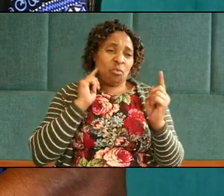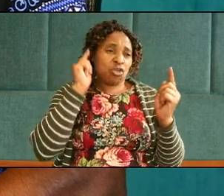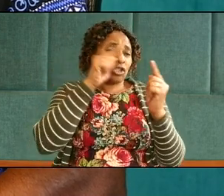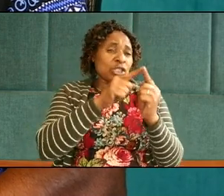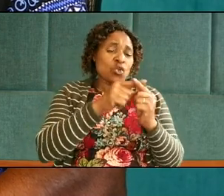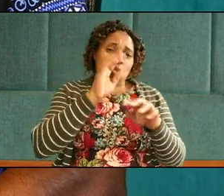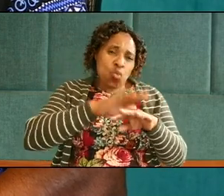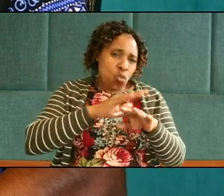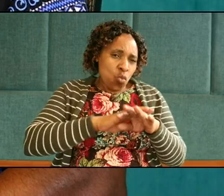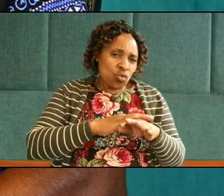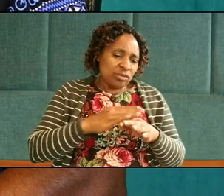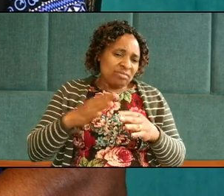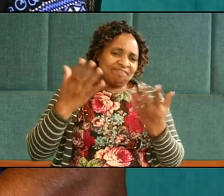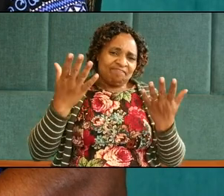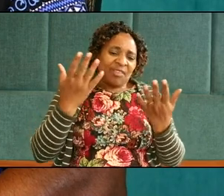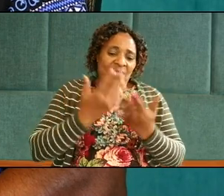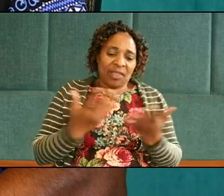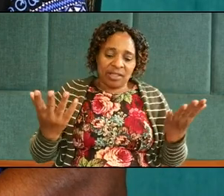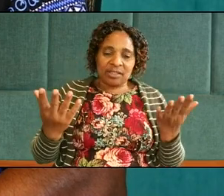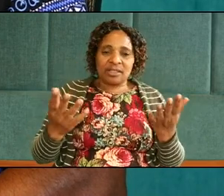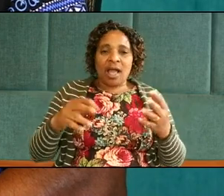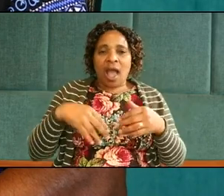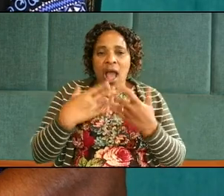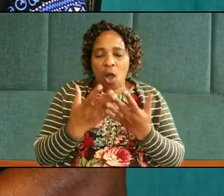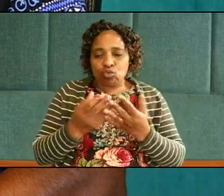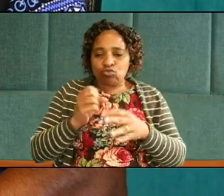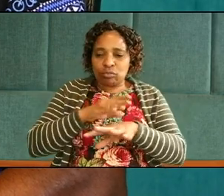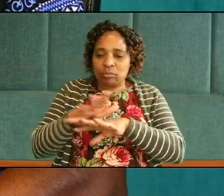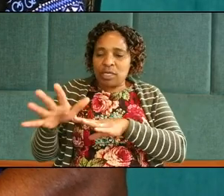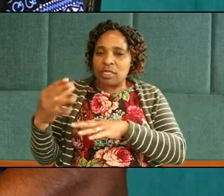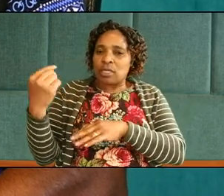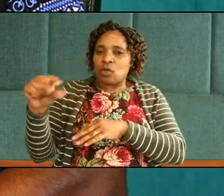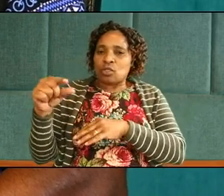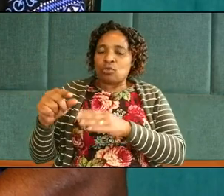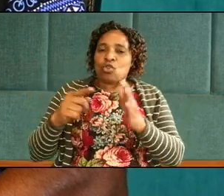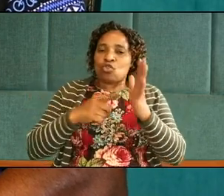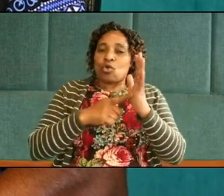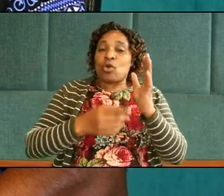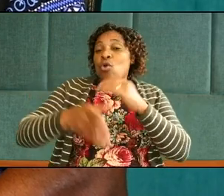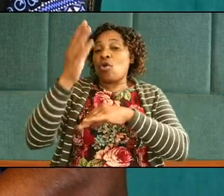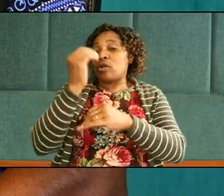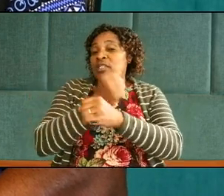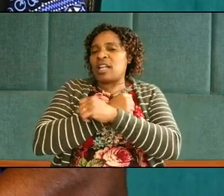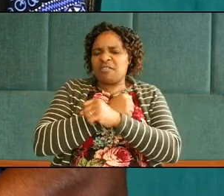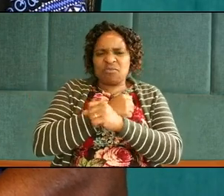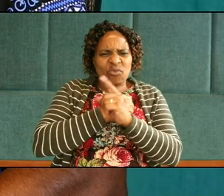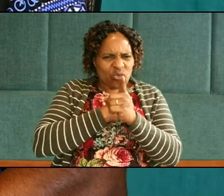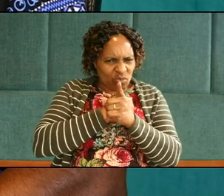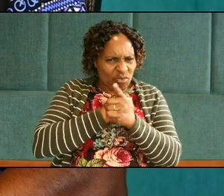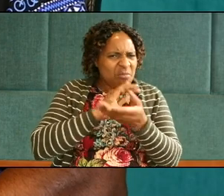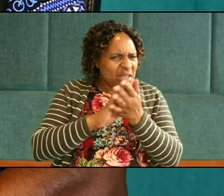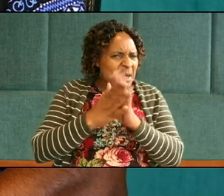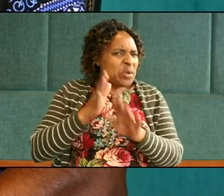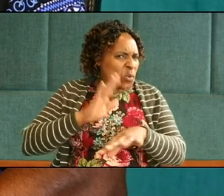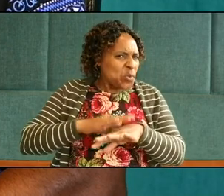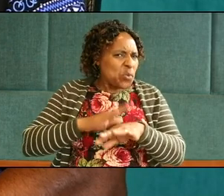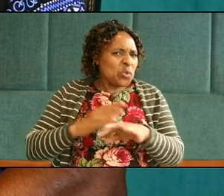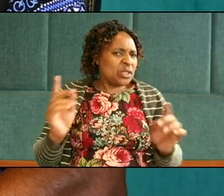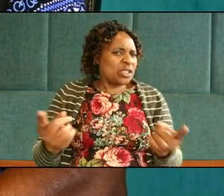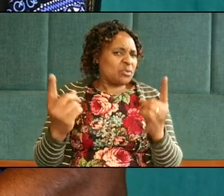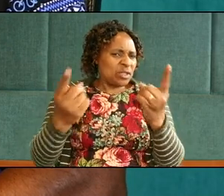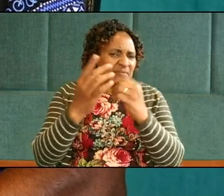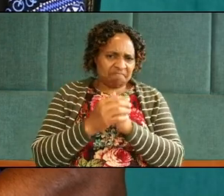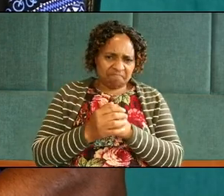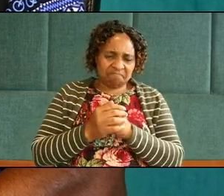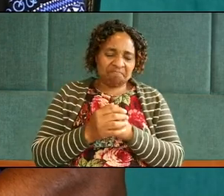purpose in terms of helping spread the gospel and showing God's love, are you really being a good steward? Because again,